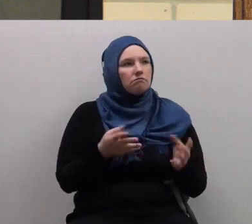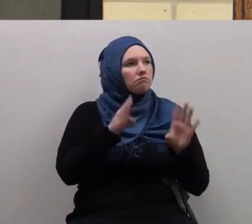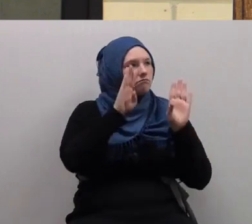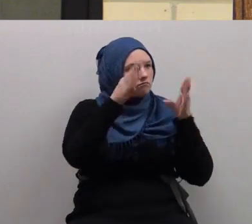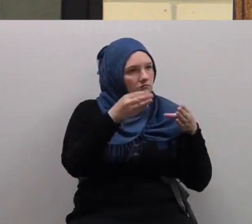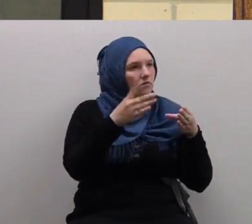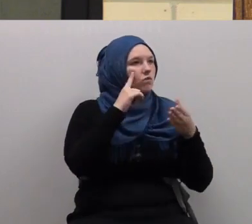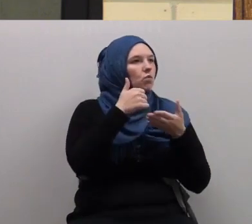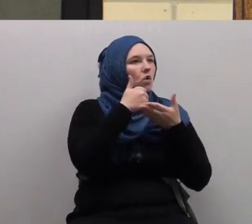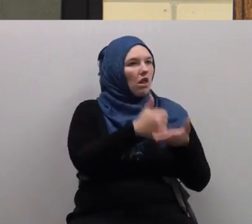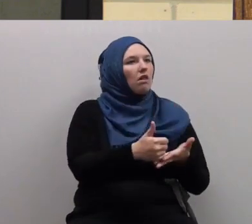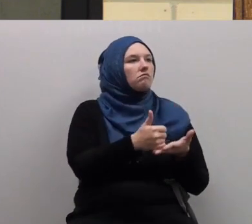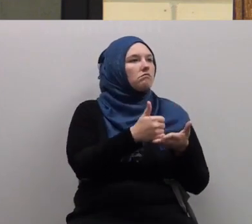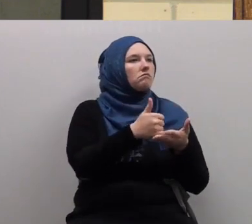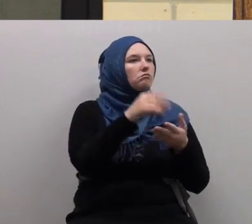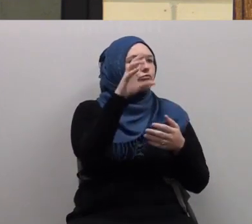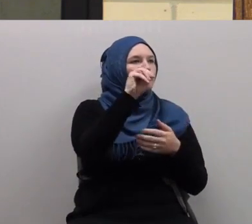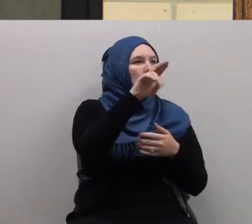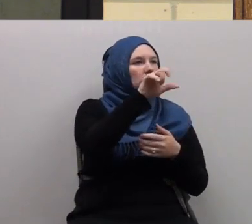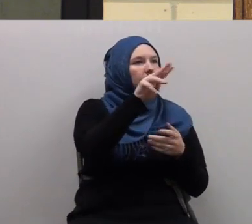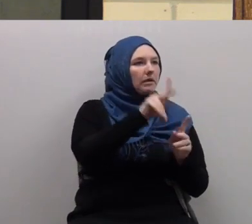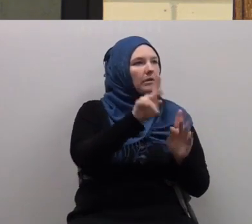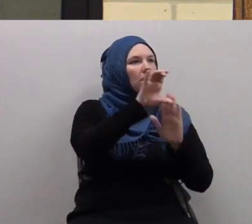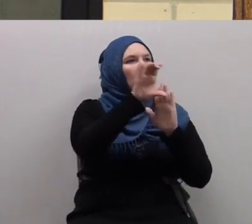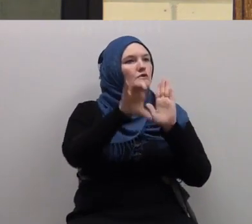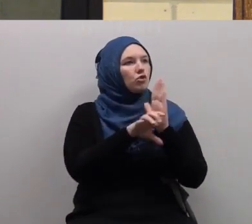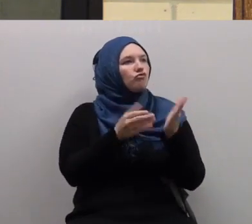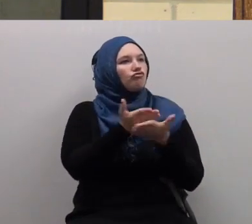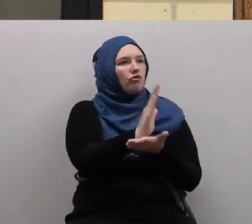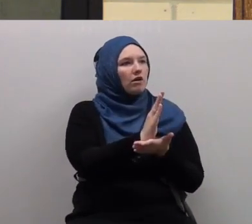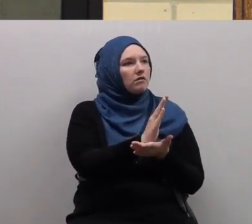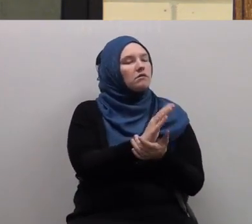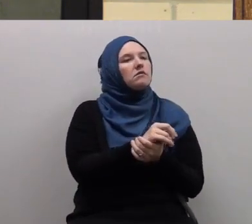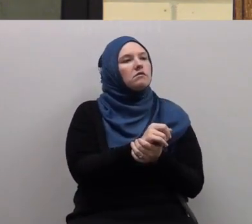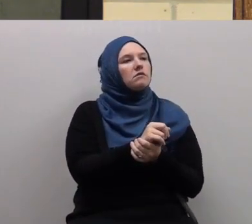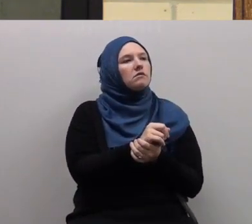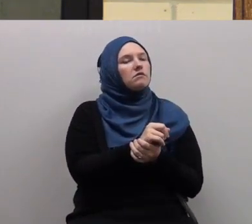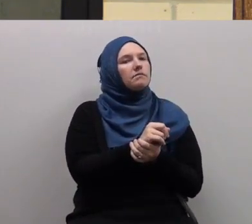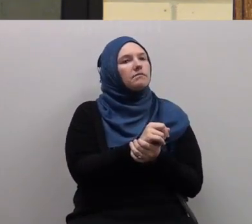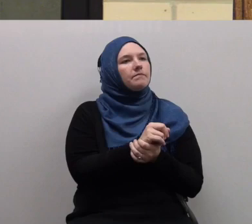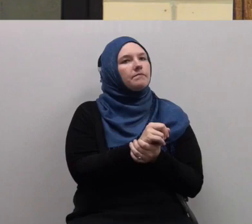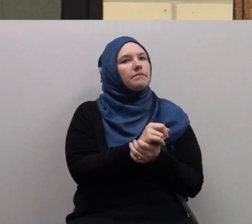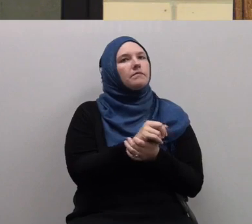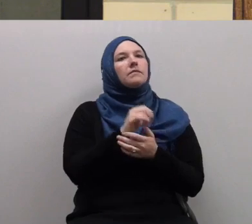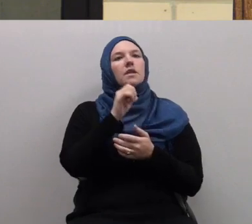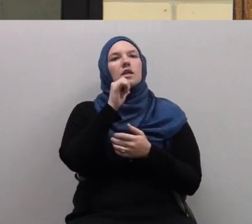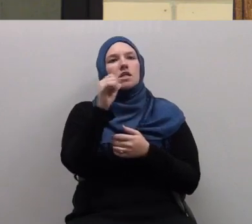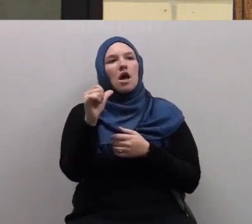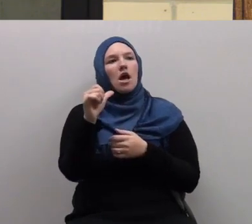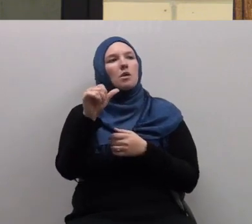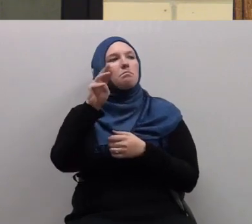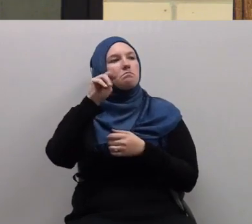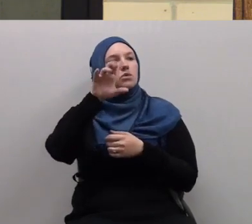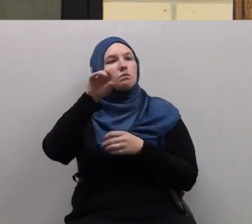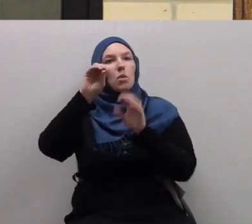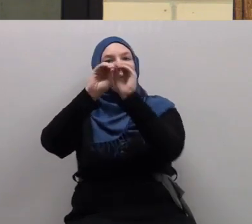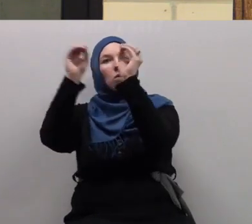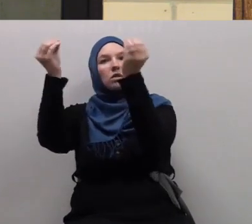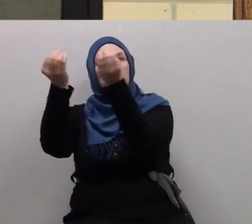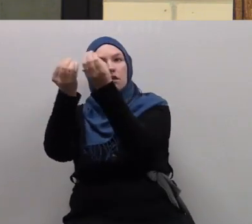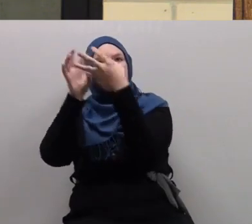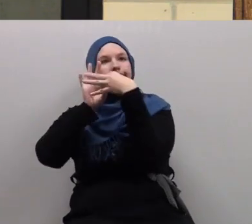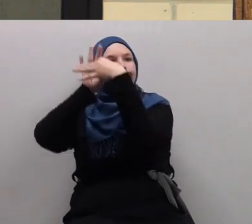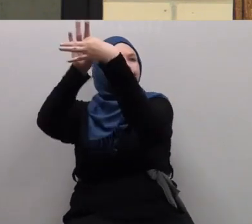for Constitutional Rights, a very famous non-Muslim organization stationed in New York, Creating